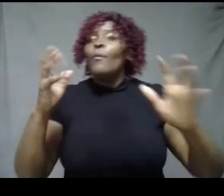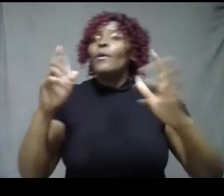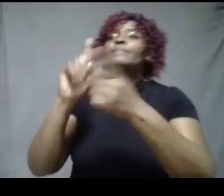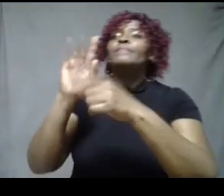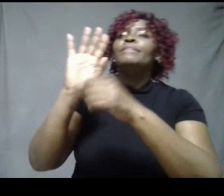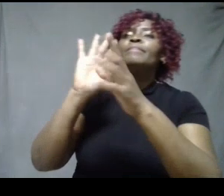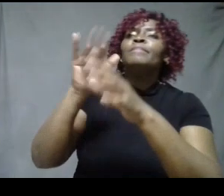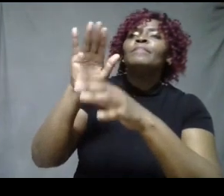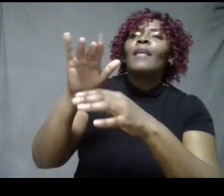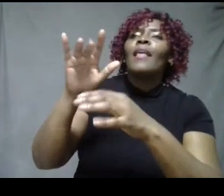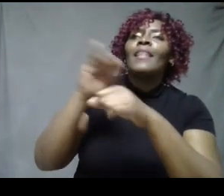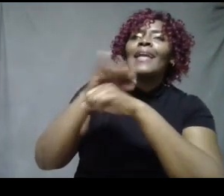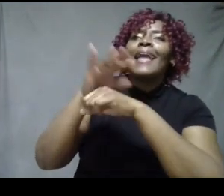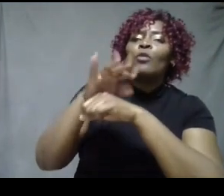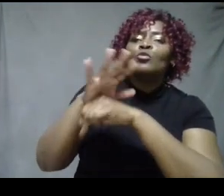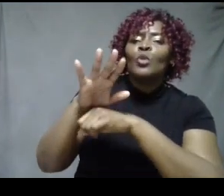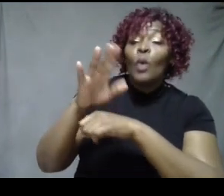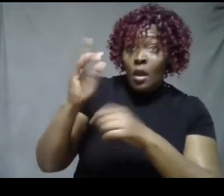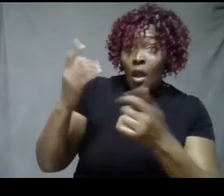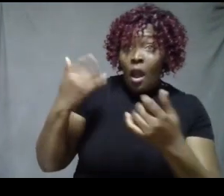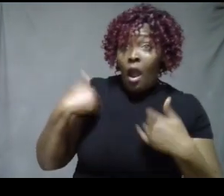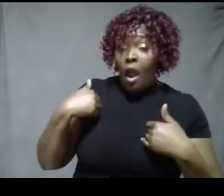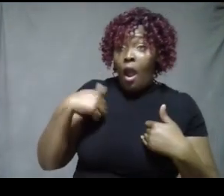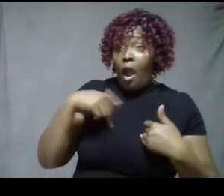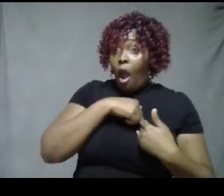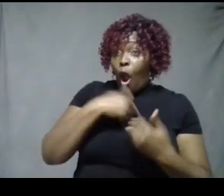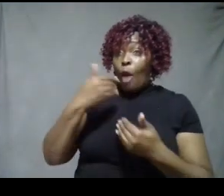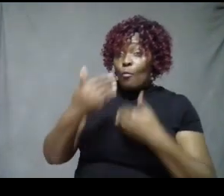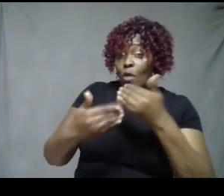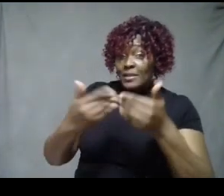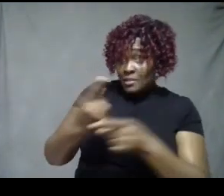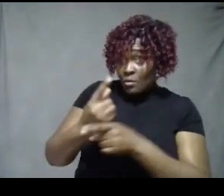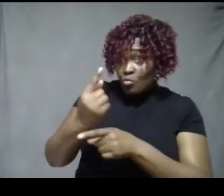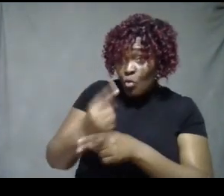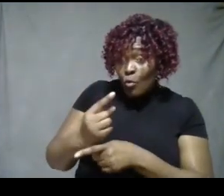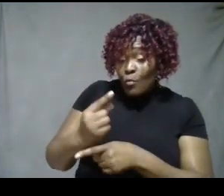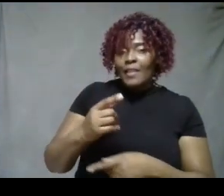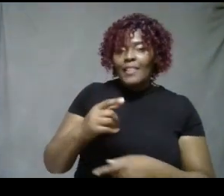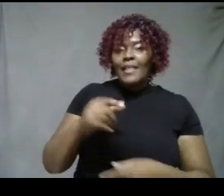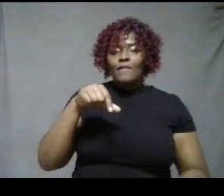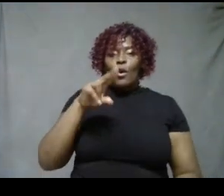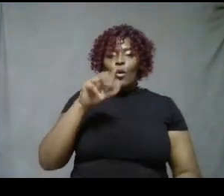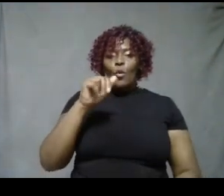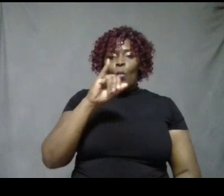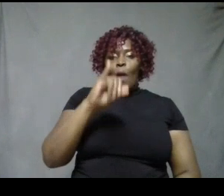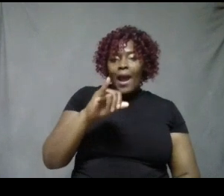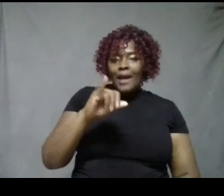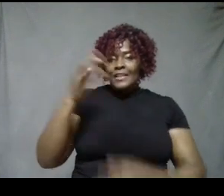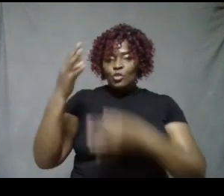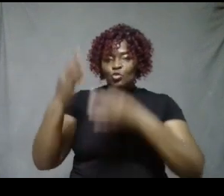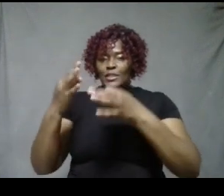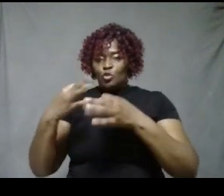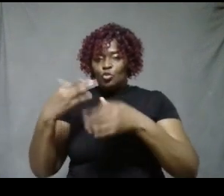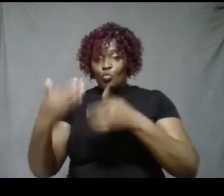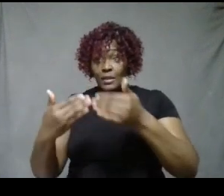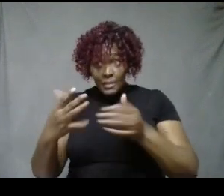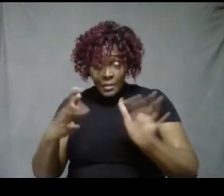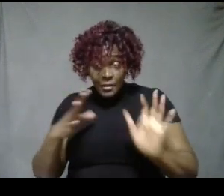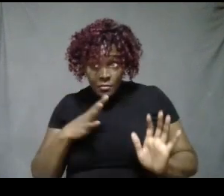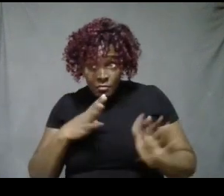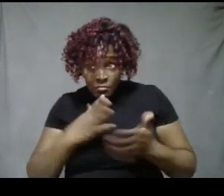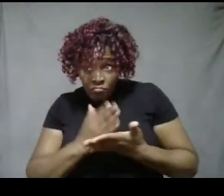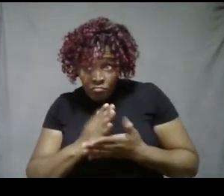to ensure that we're following proper protocol. There is a quasi-judicial process, and so is it all right if we continue